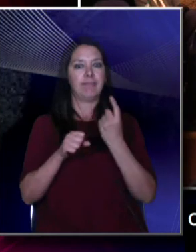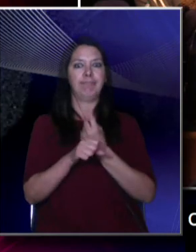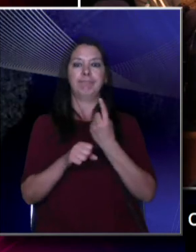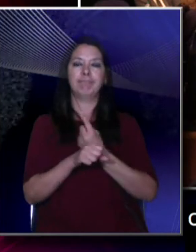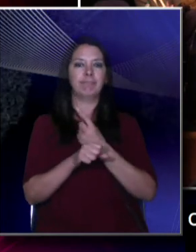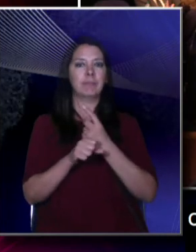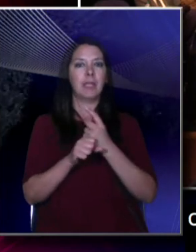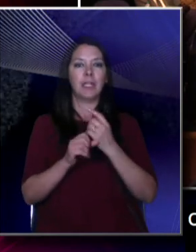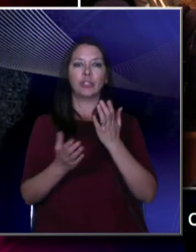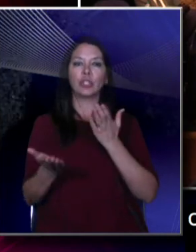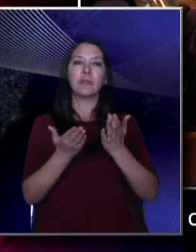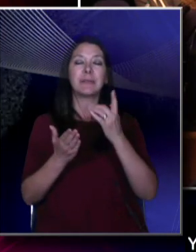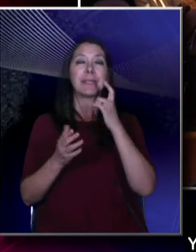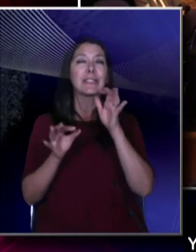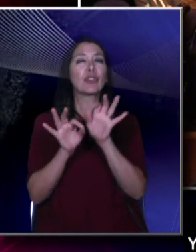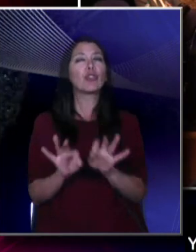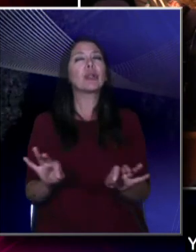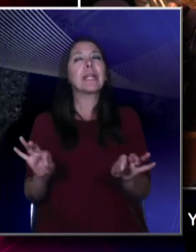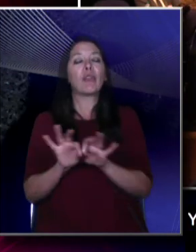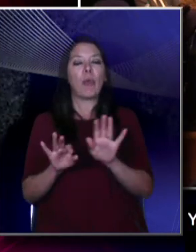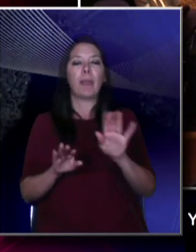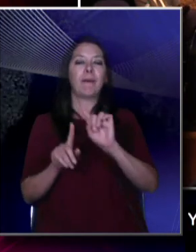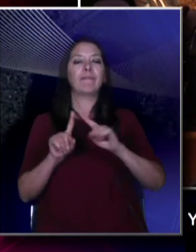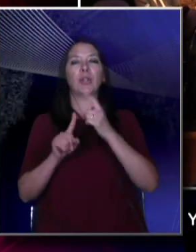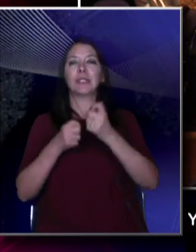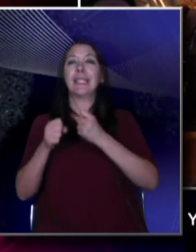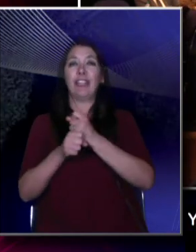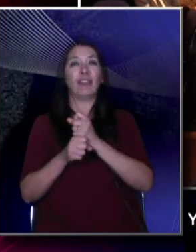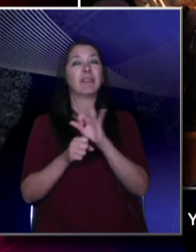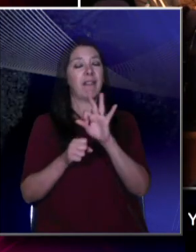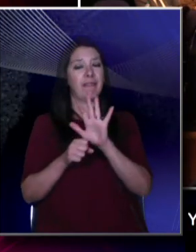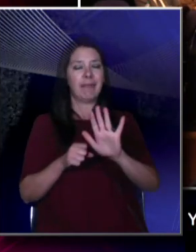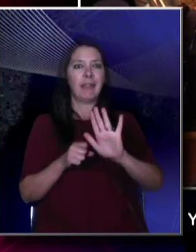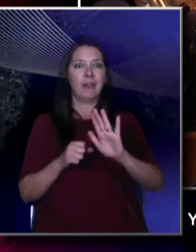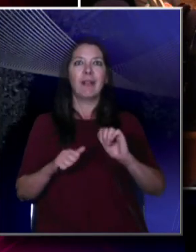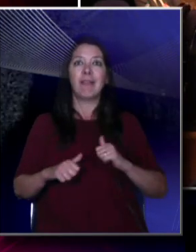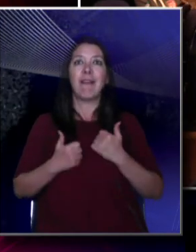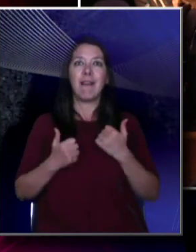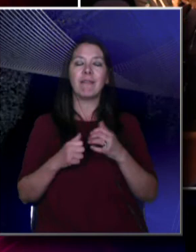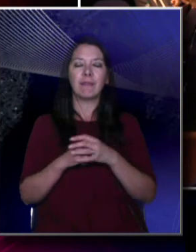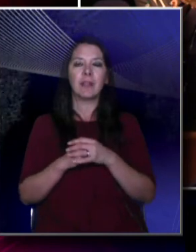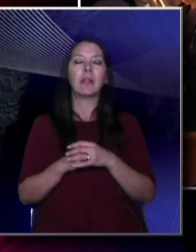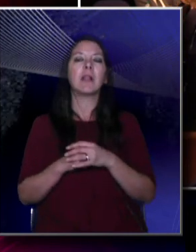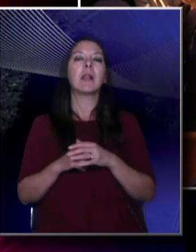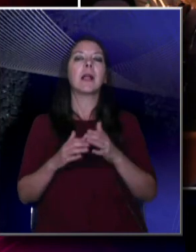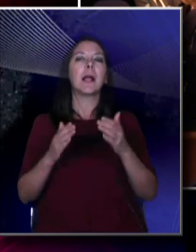5 years are. We don't get them then. And I would just add to that,